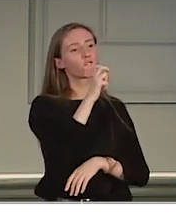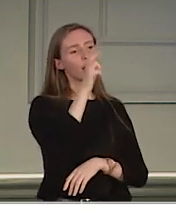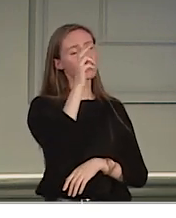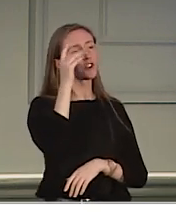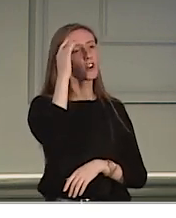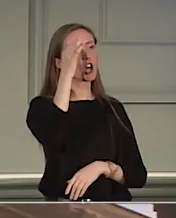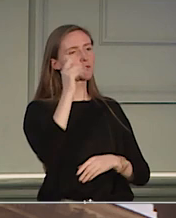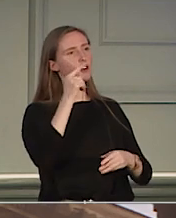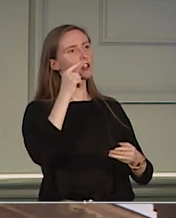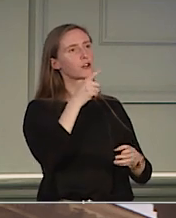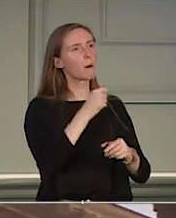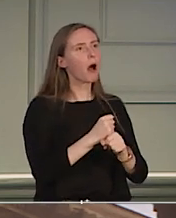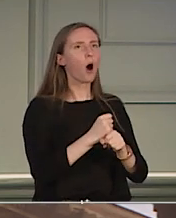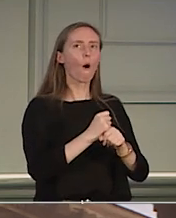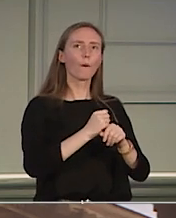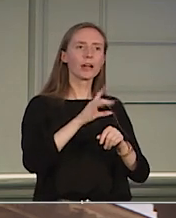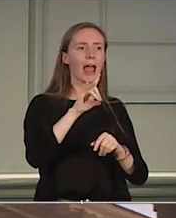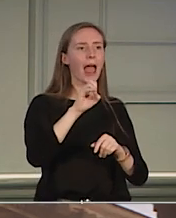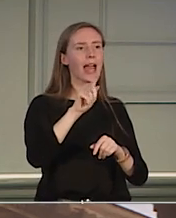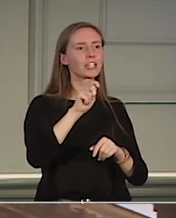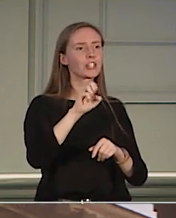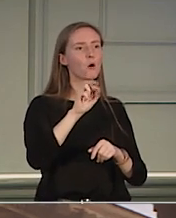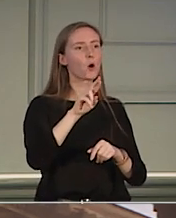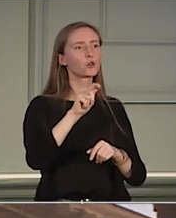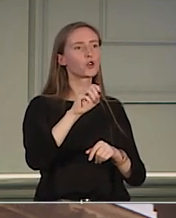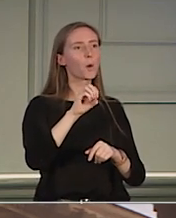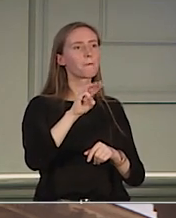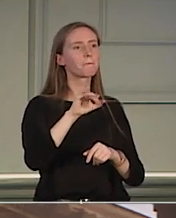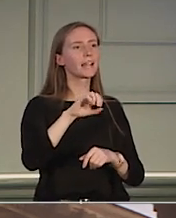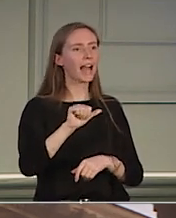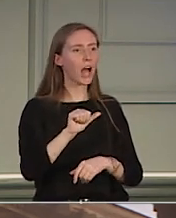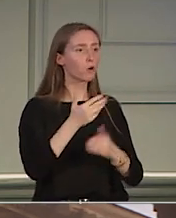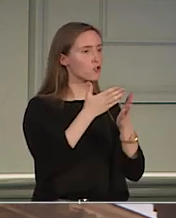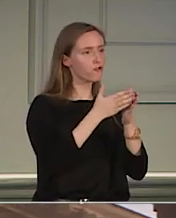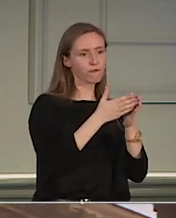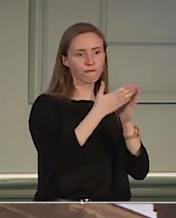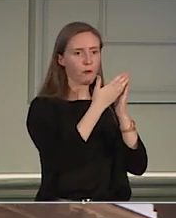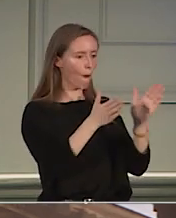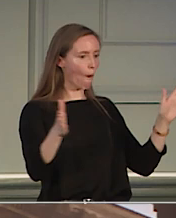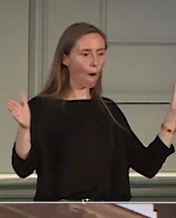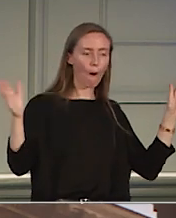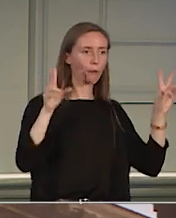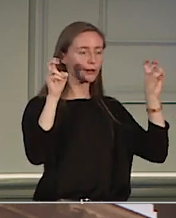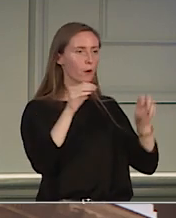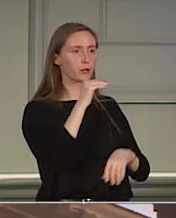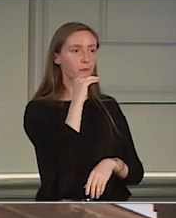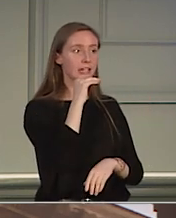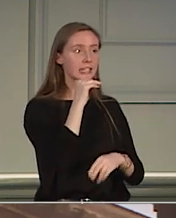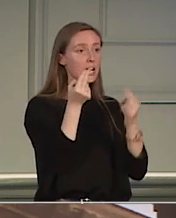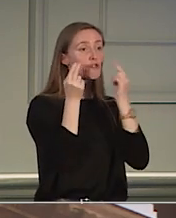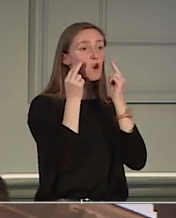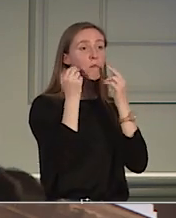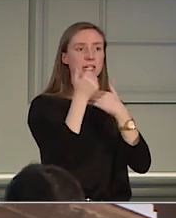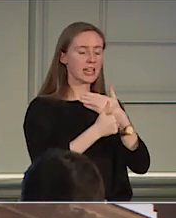of a heterotopia, which is an open-ended term that in the context of normal or everyday places present as a different kind of